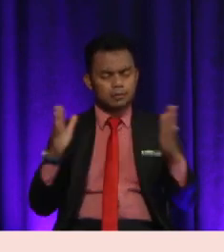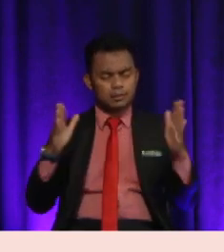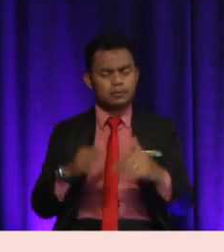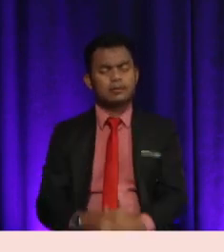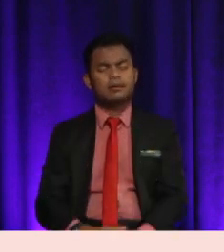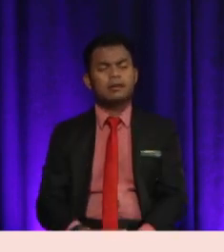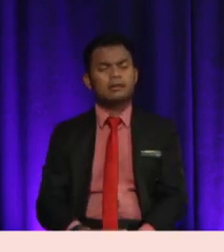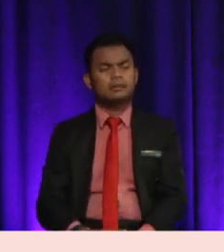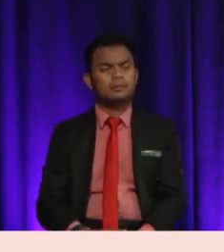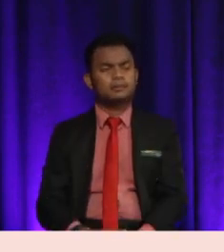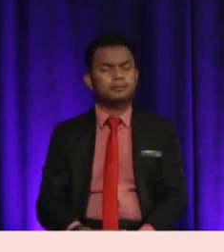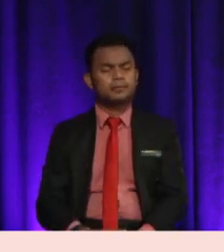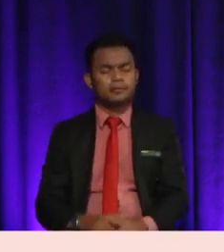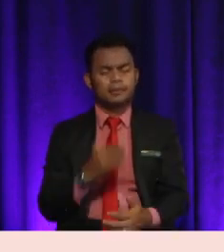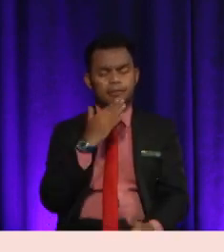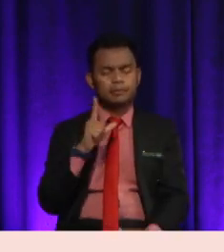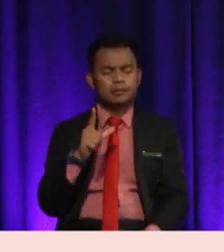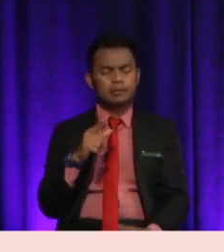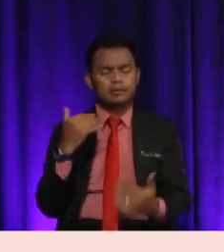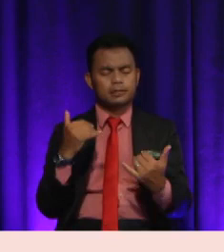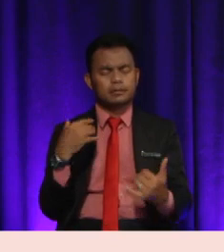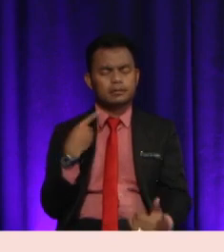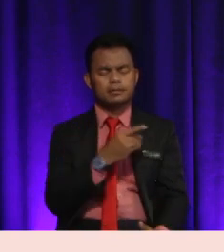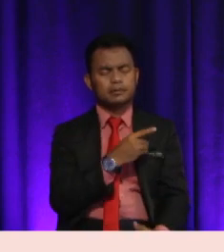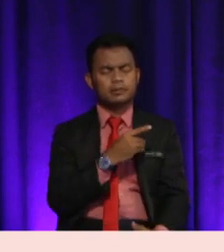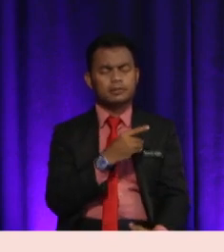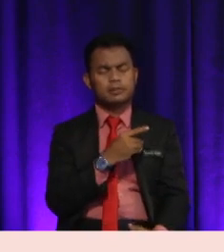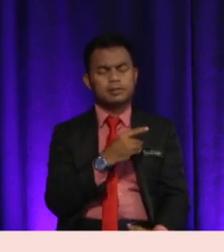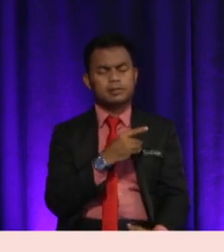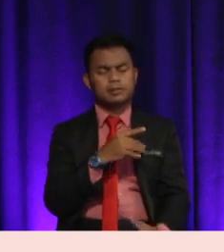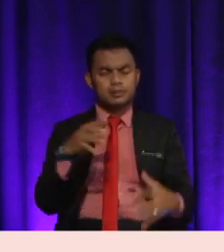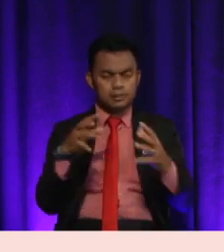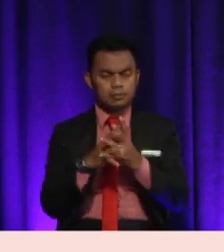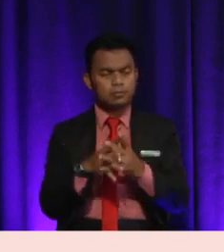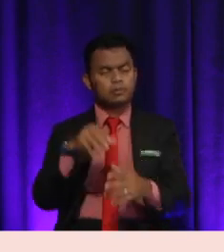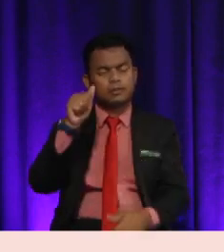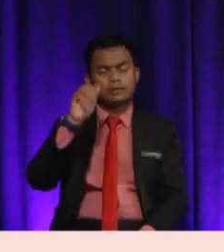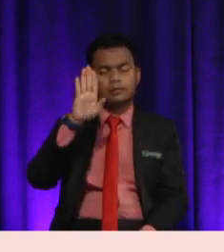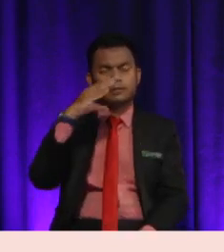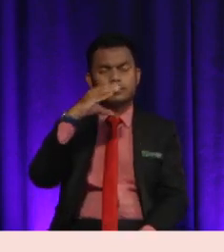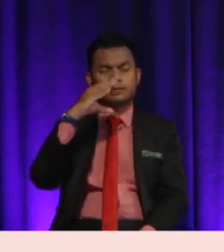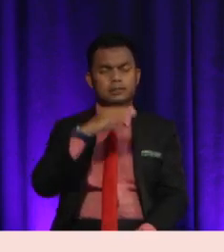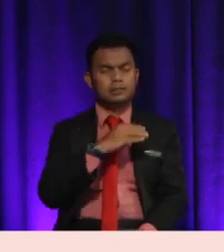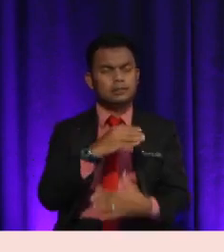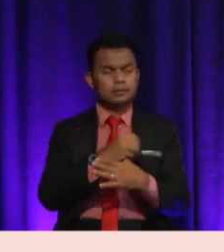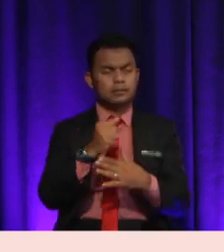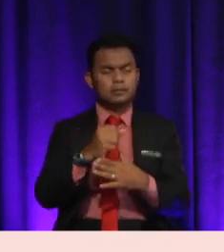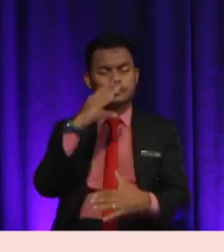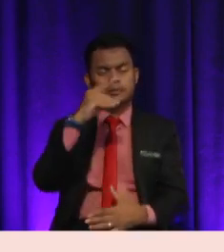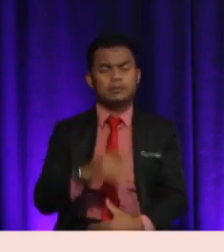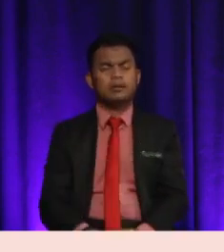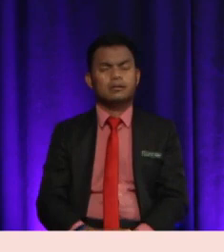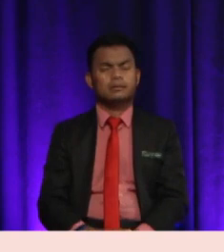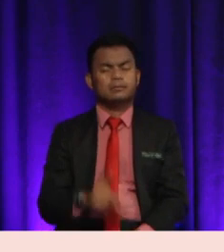more realistic. Okay, so now we compare it to A, B, C, and D. So which one is the most relevant